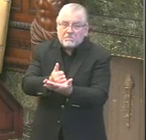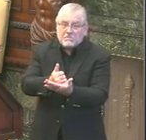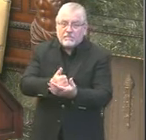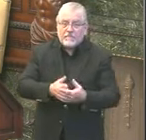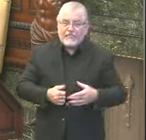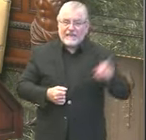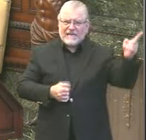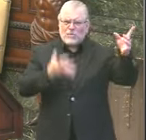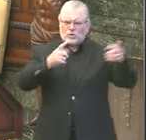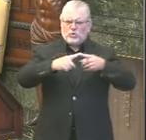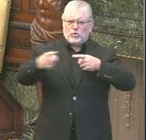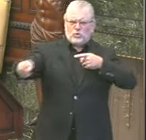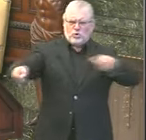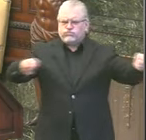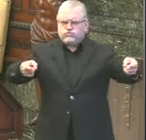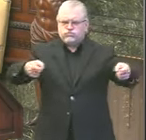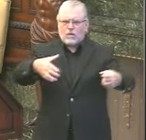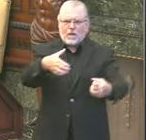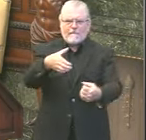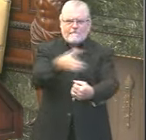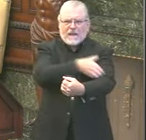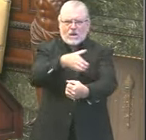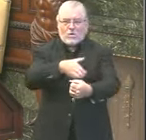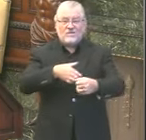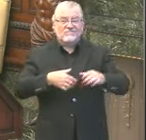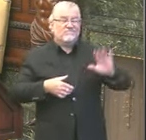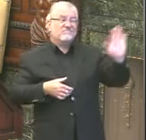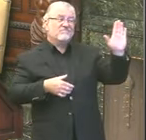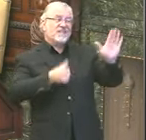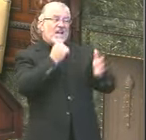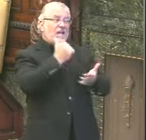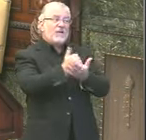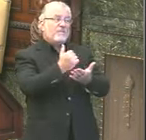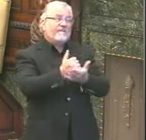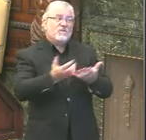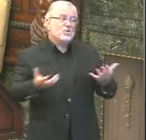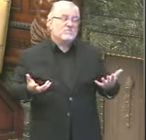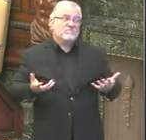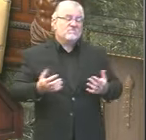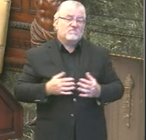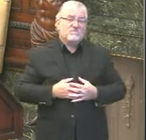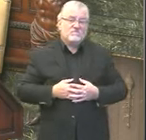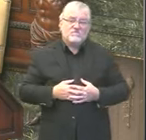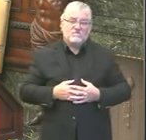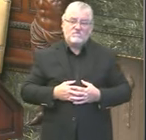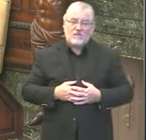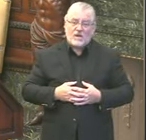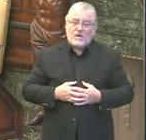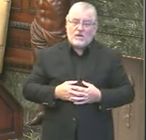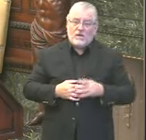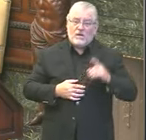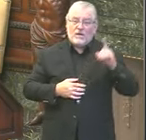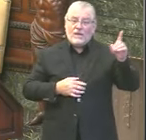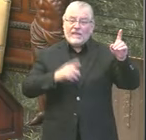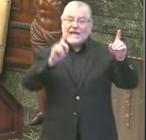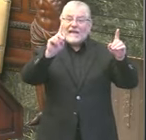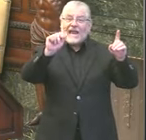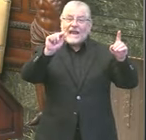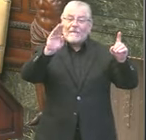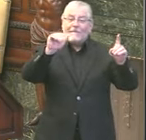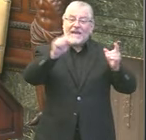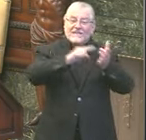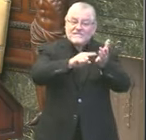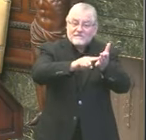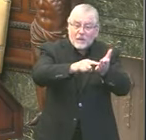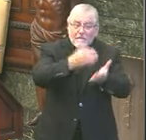and power. So I don't think it's going to really help much. The database, if it's done right, may be helpful. But I think